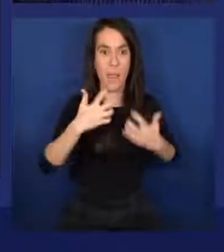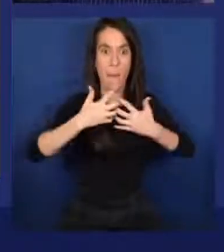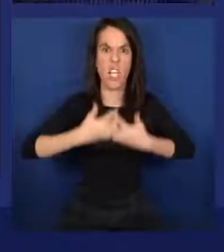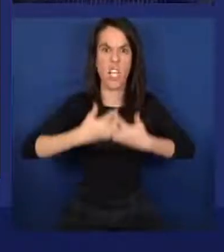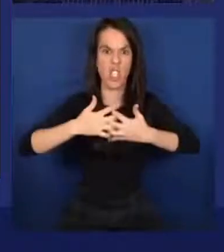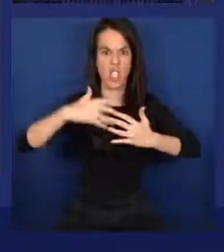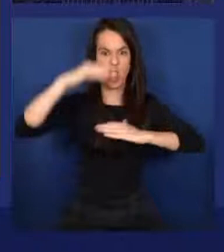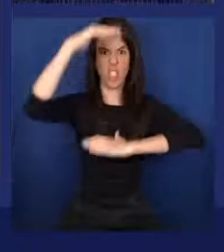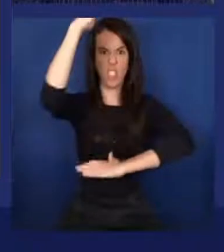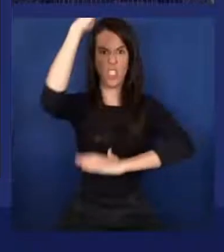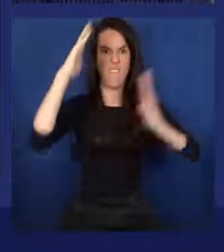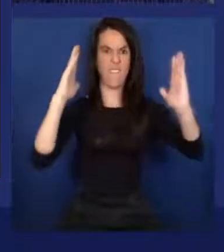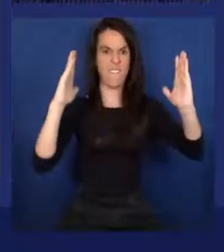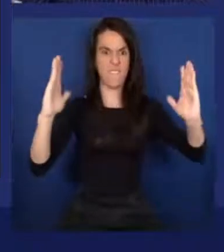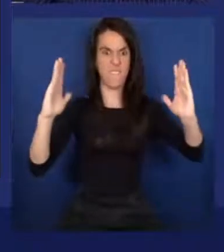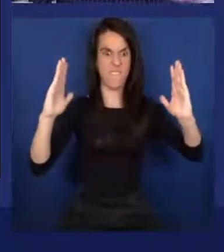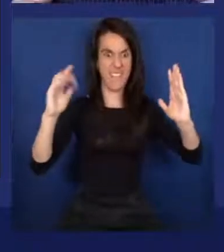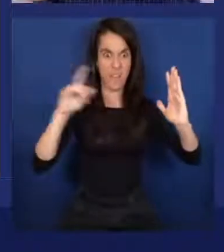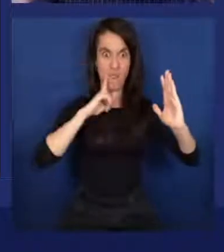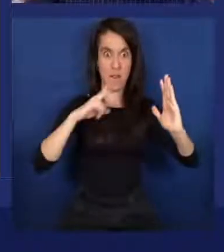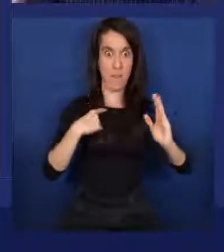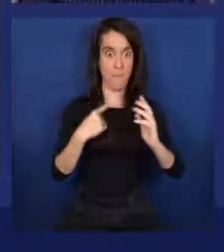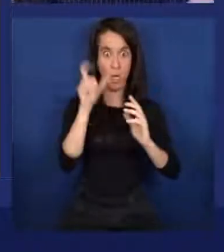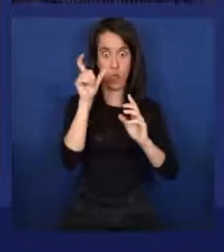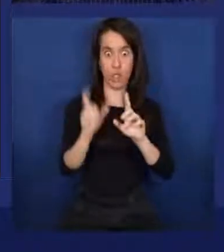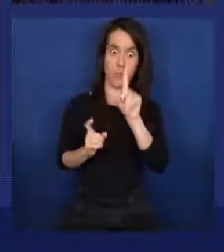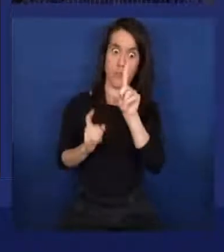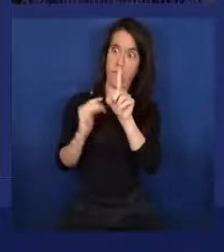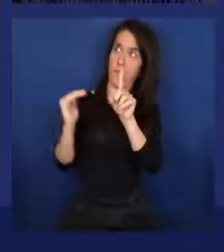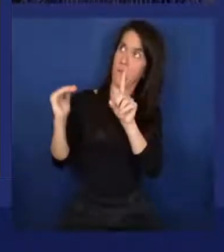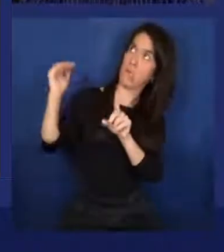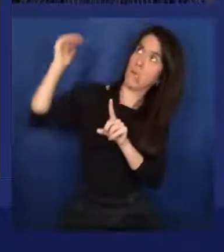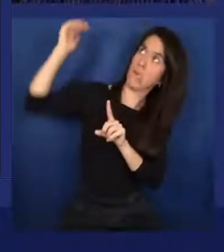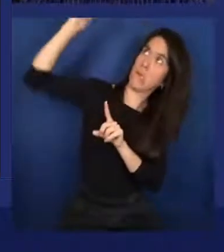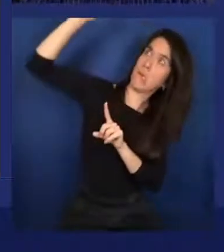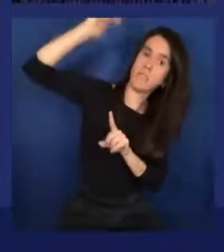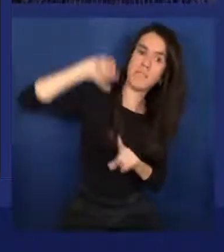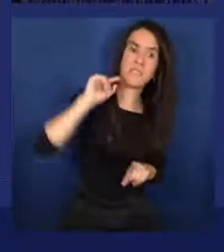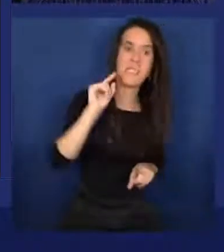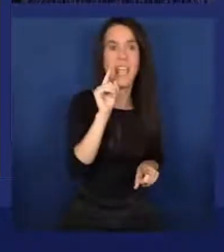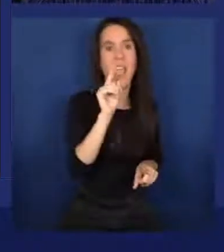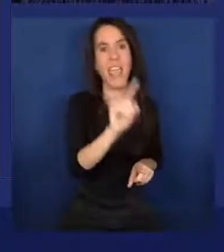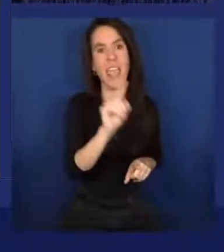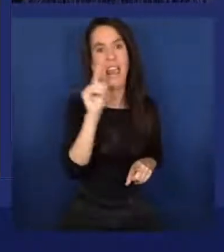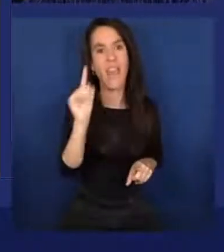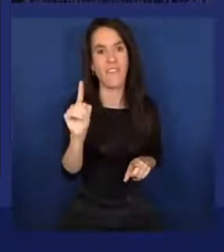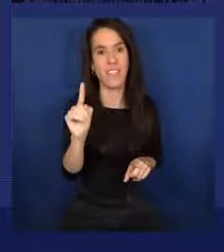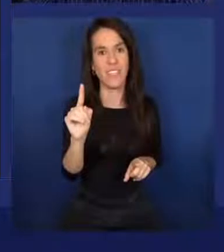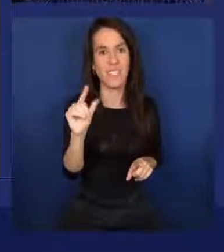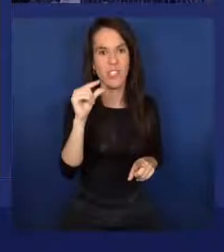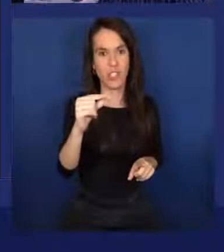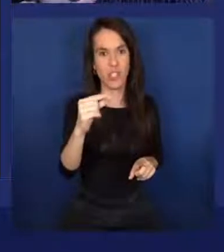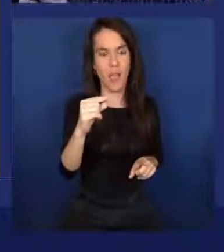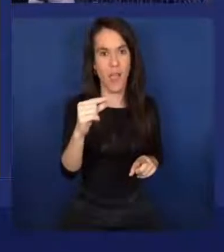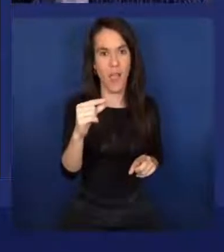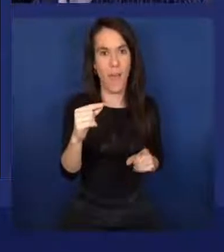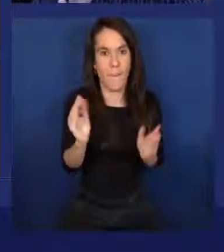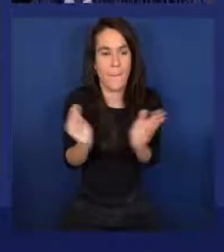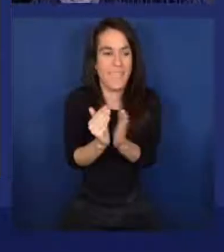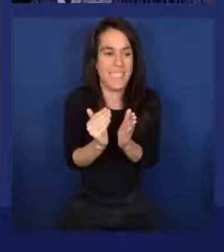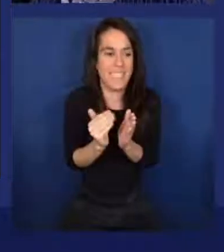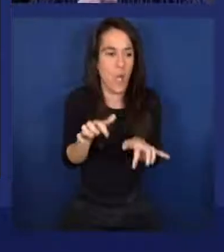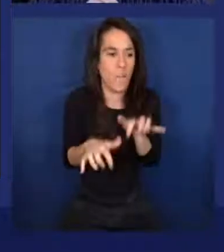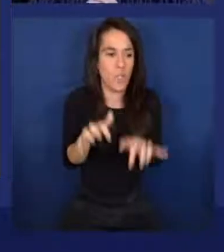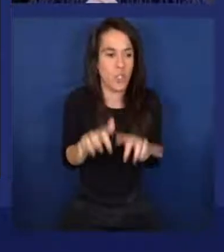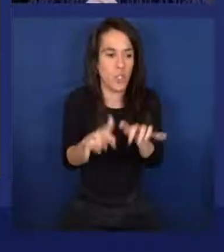is taller than you are. It's about an 11 gigaflop mini computer. And I would point out in